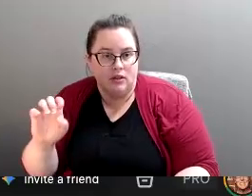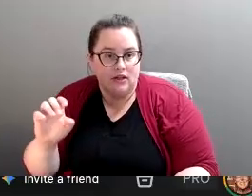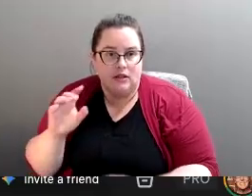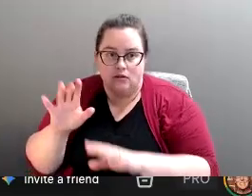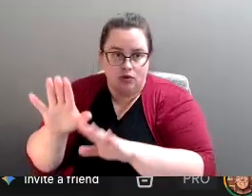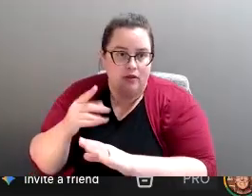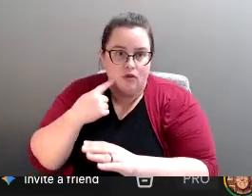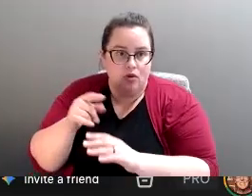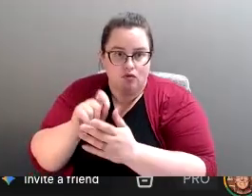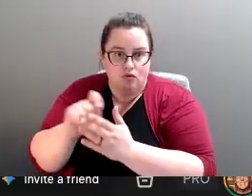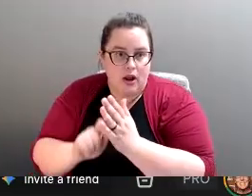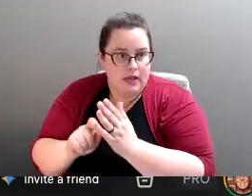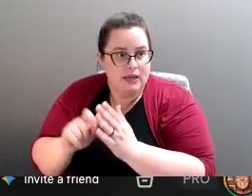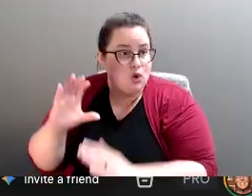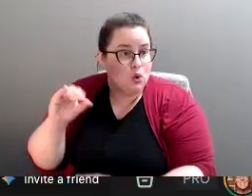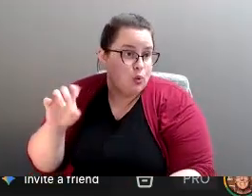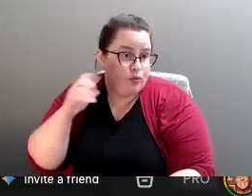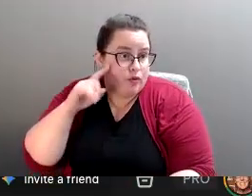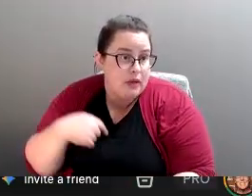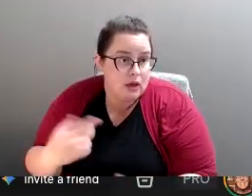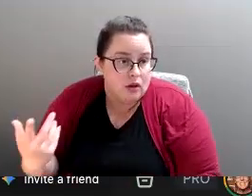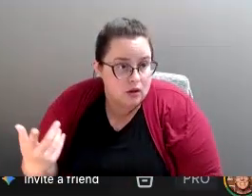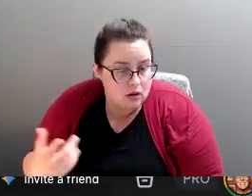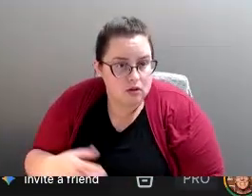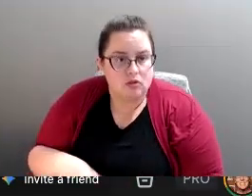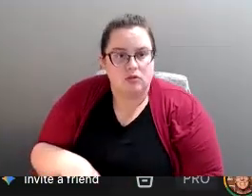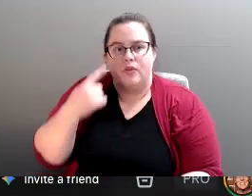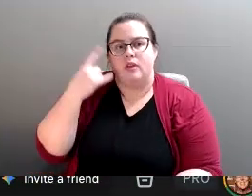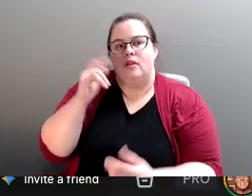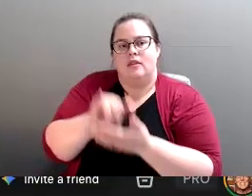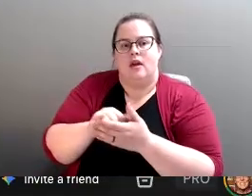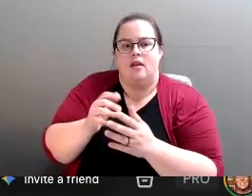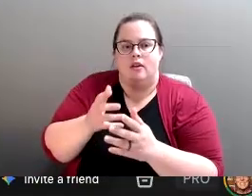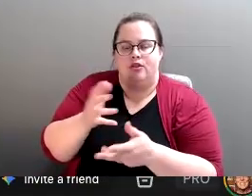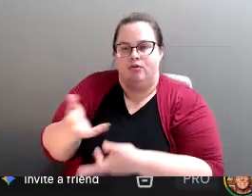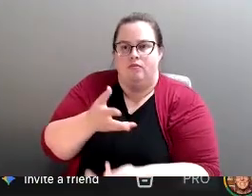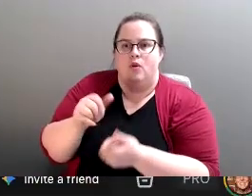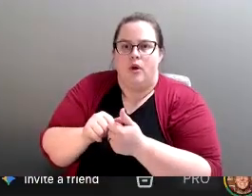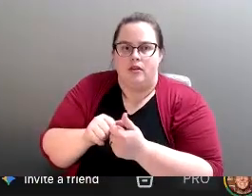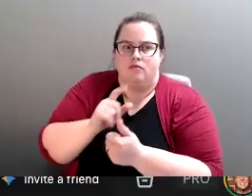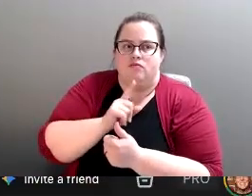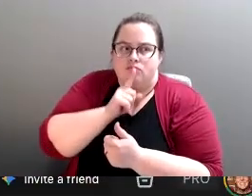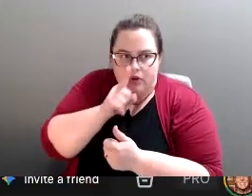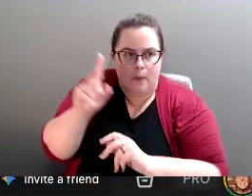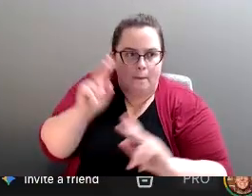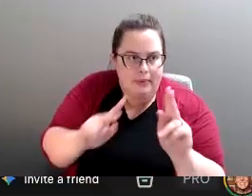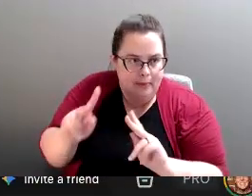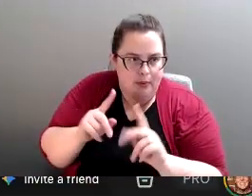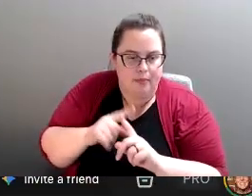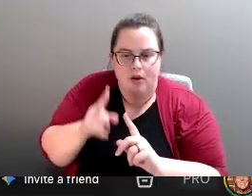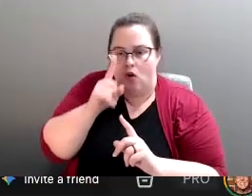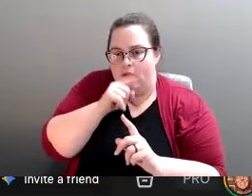me right now. That's my experience. Yeah. So, just think about it like you're now talking with truly humans, but it's